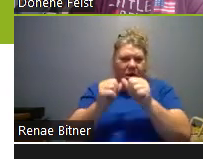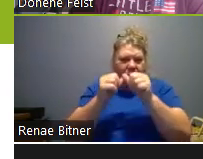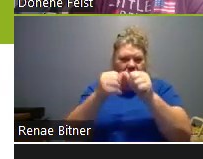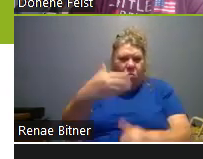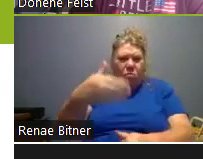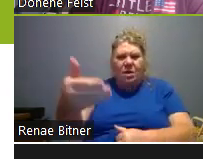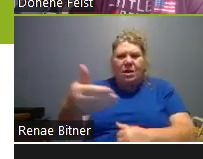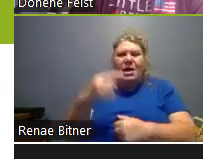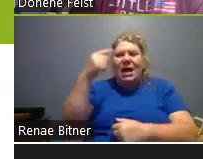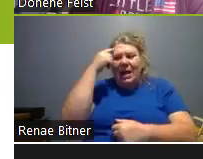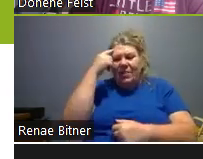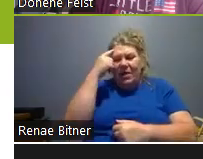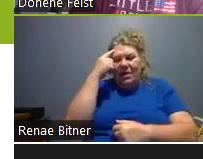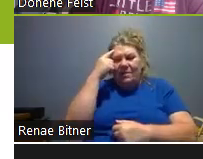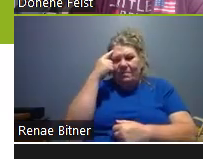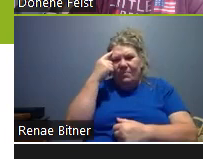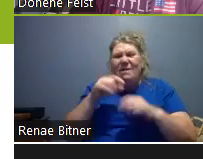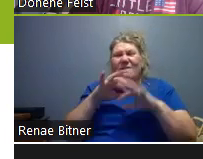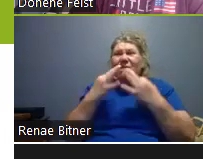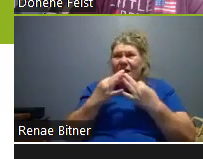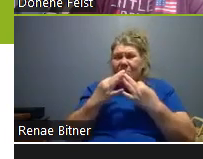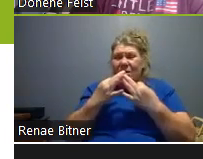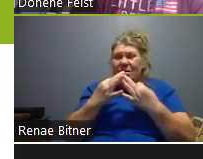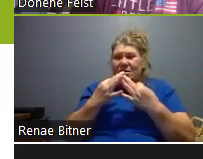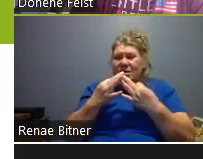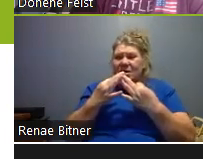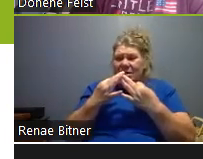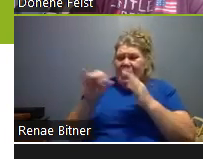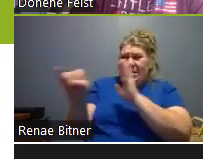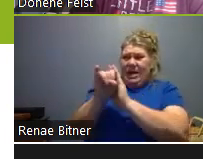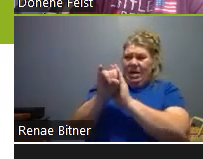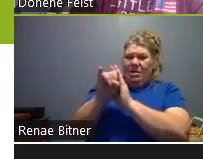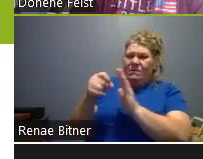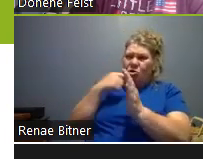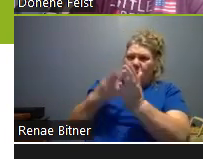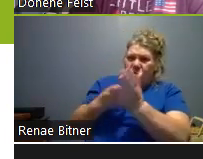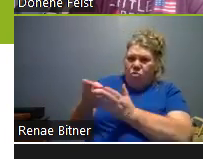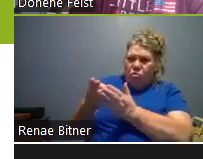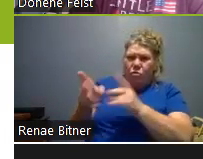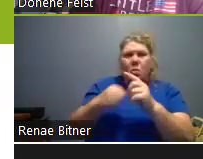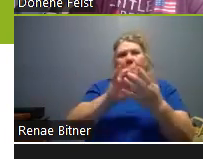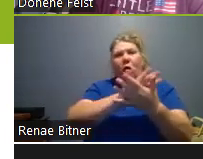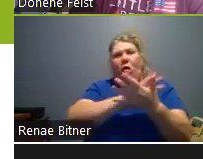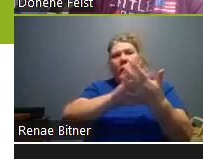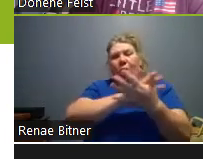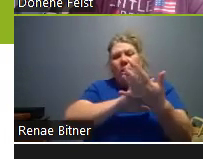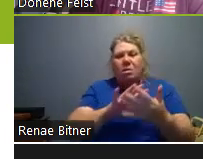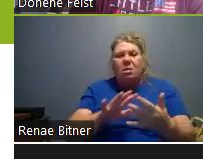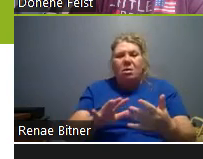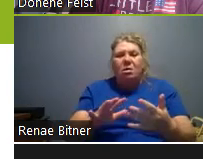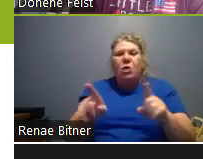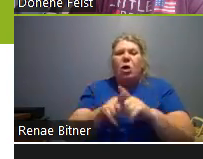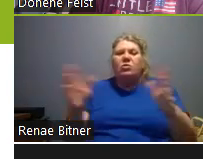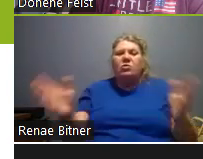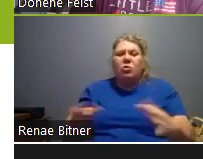think by and large, families can tell if you're being honest and forthright and when you're not. And then we also want to encourage